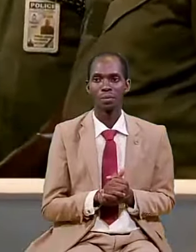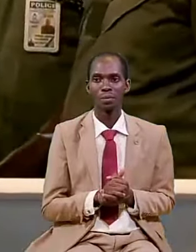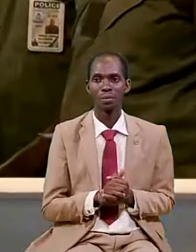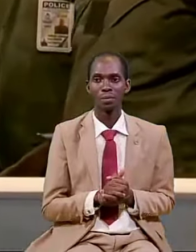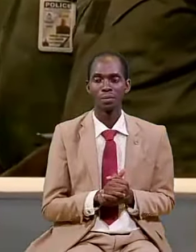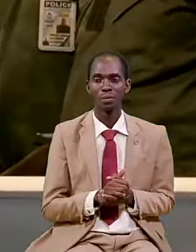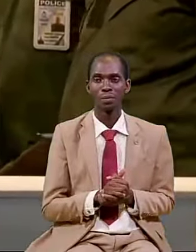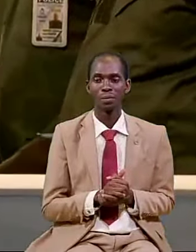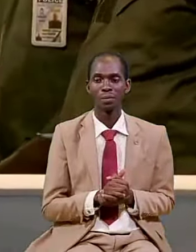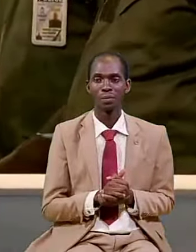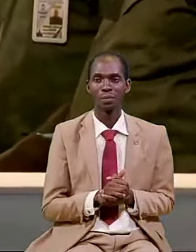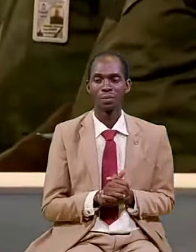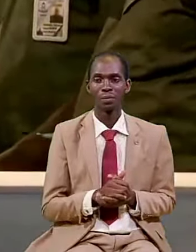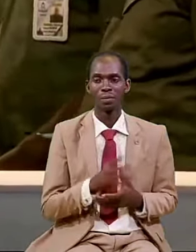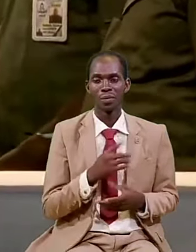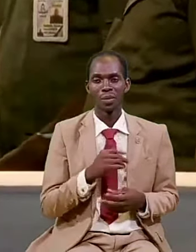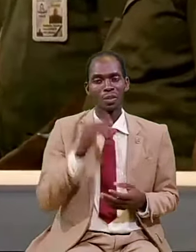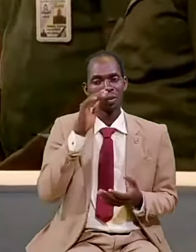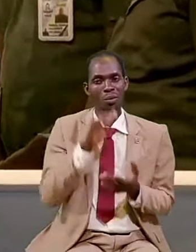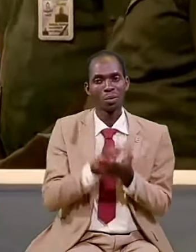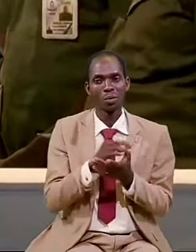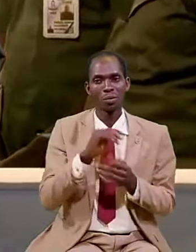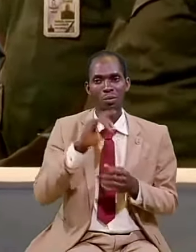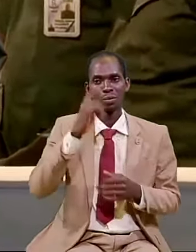and Her Excellency,